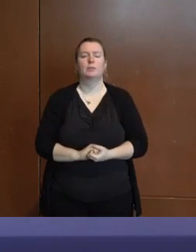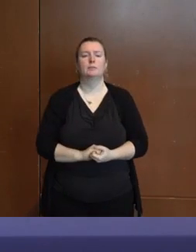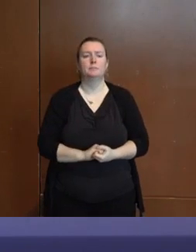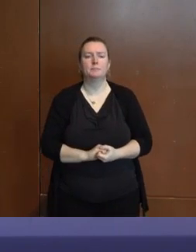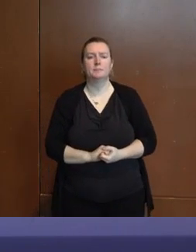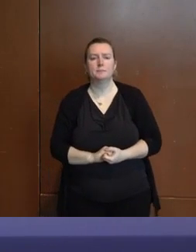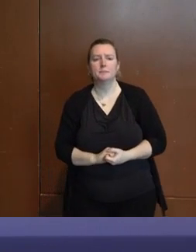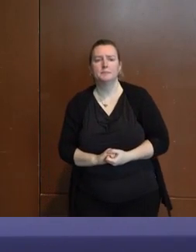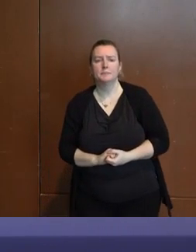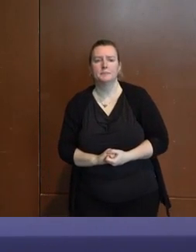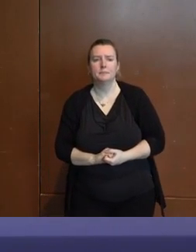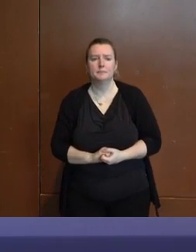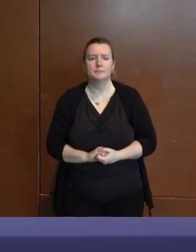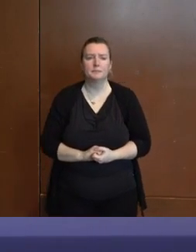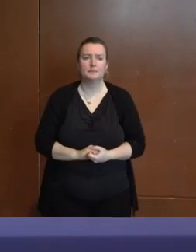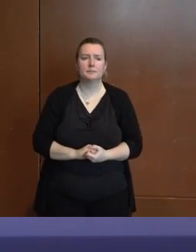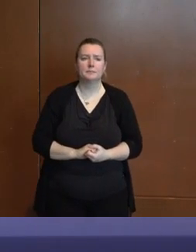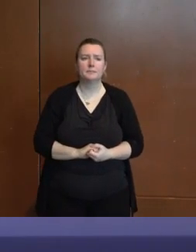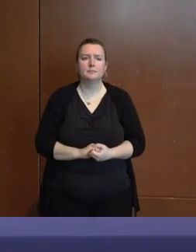find, just because of some other